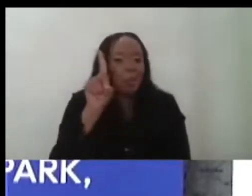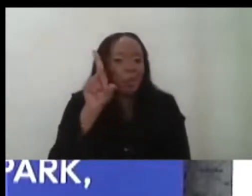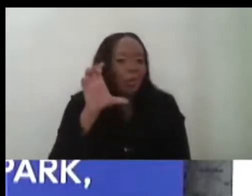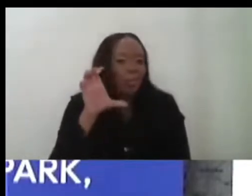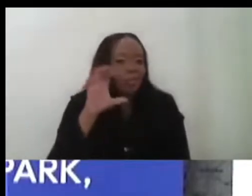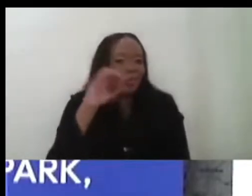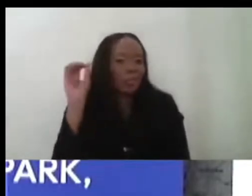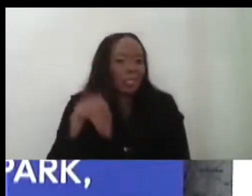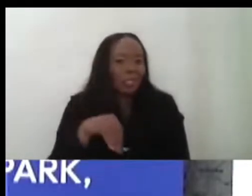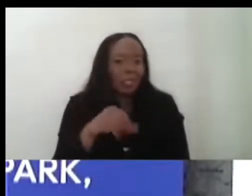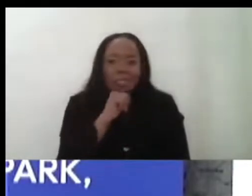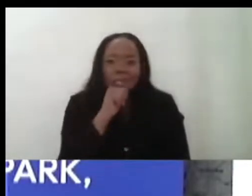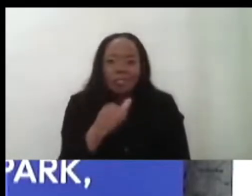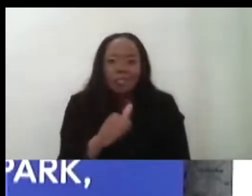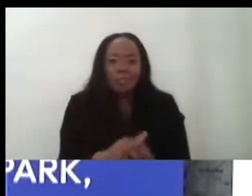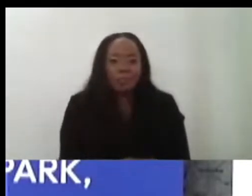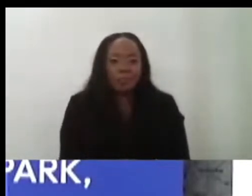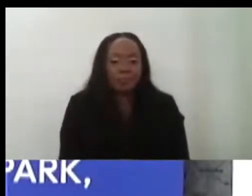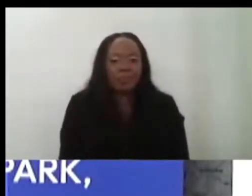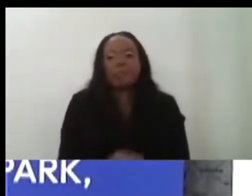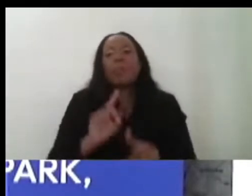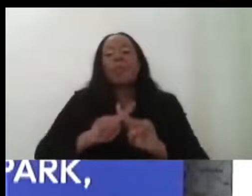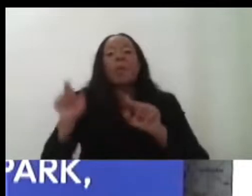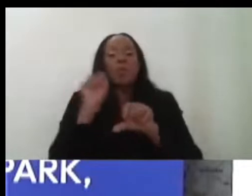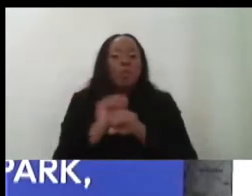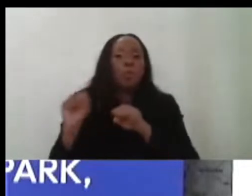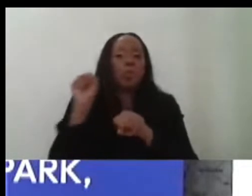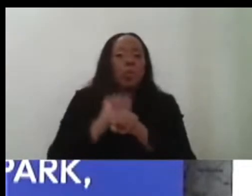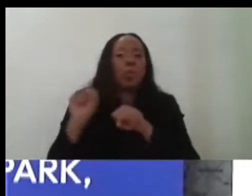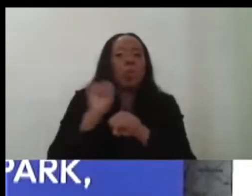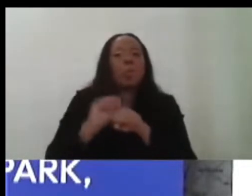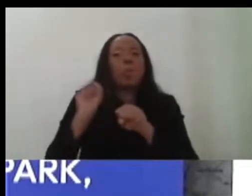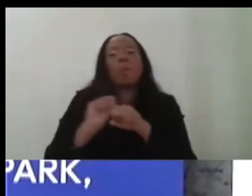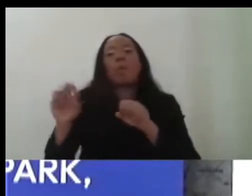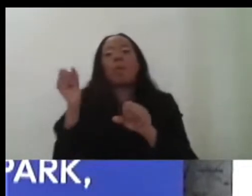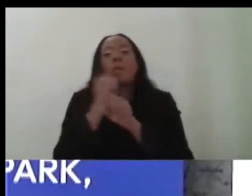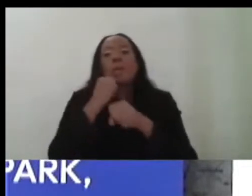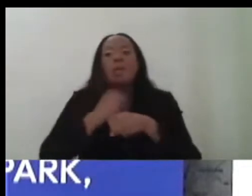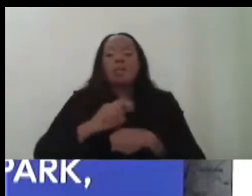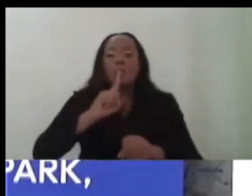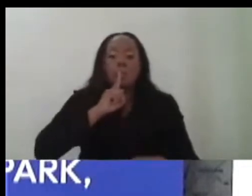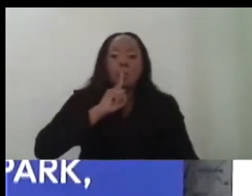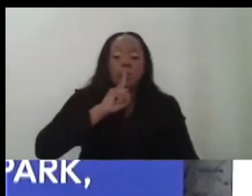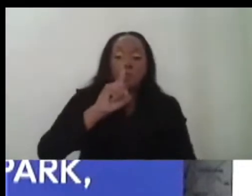but we work assiduously to ensure that there are